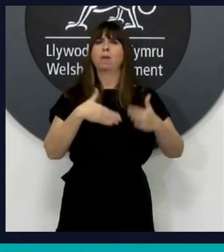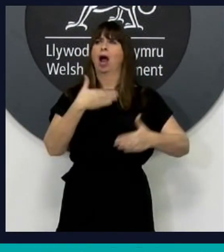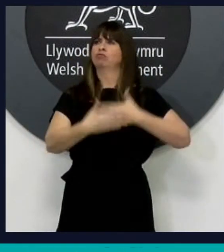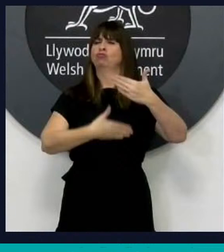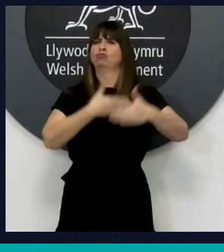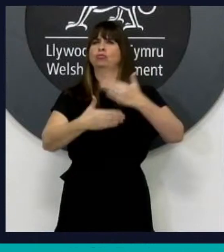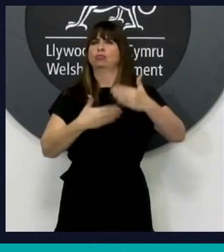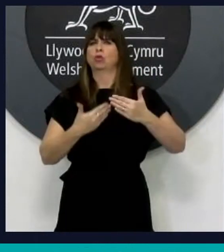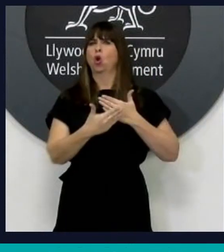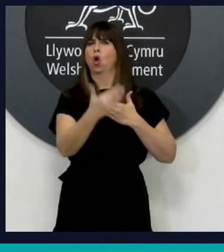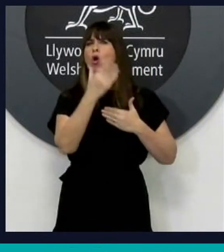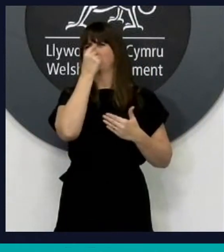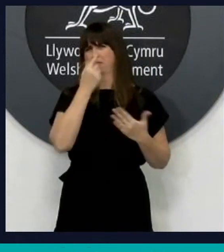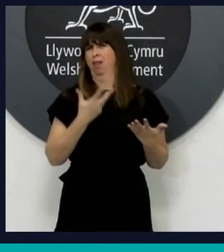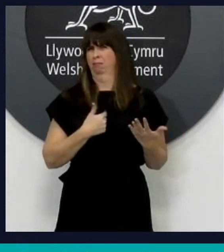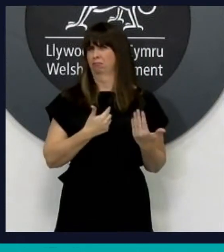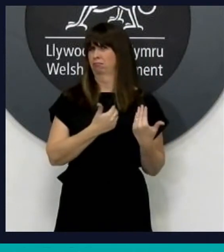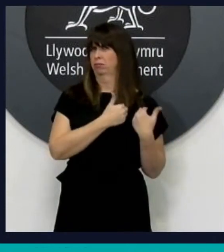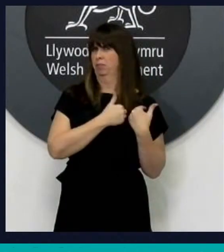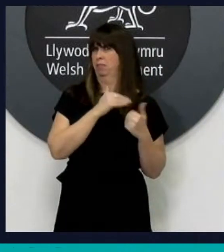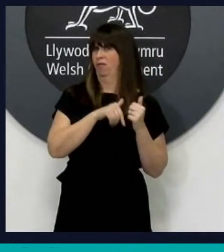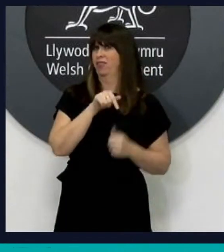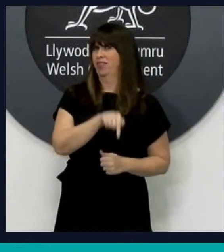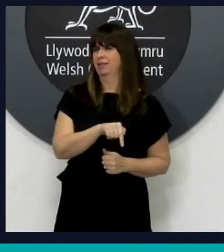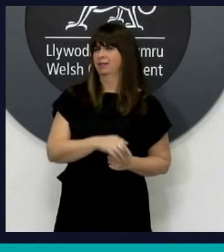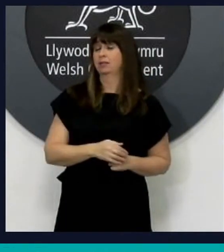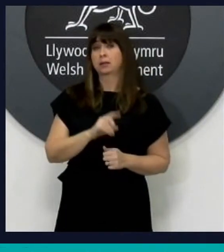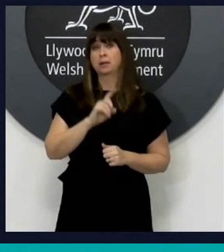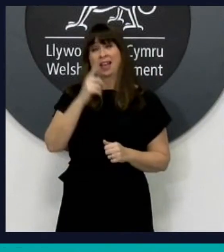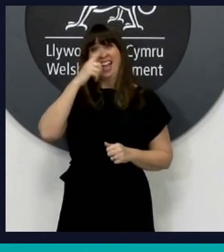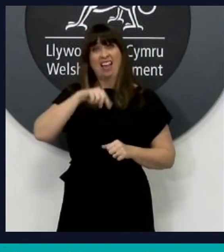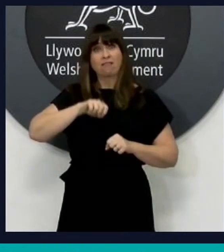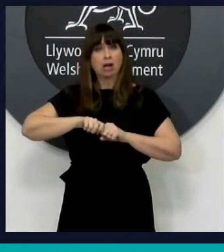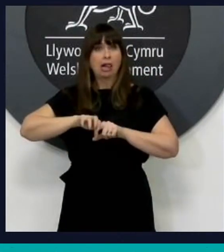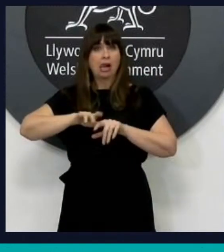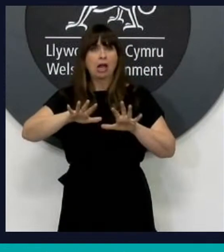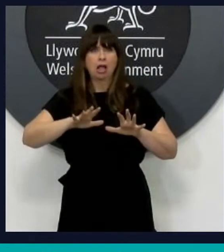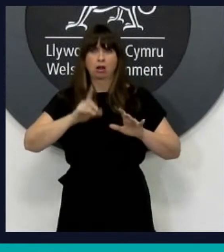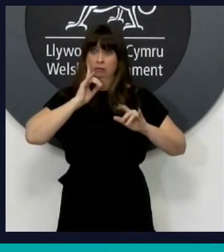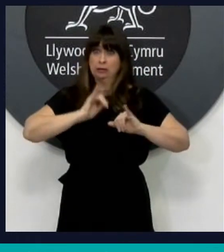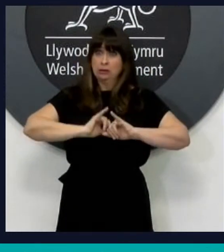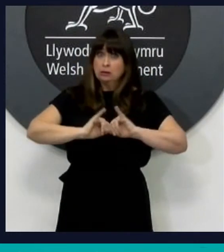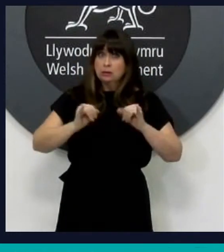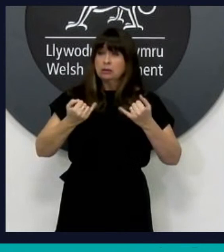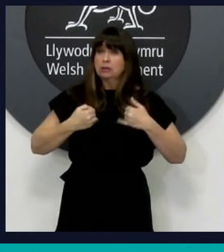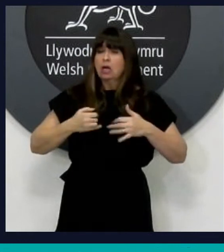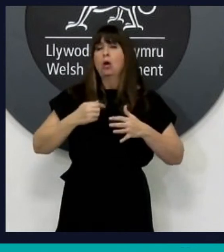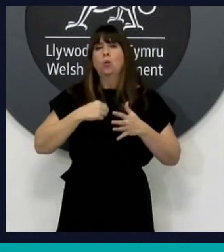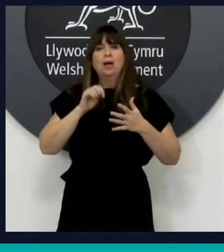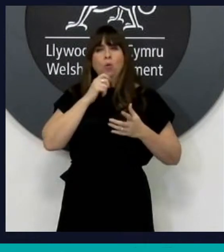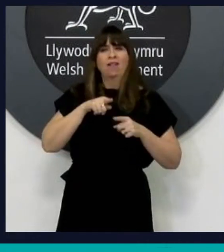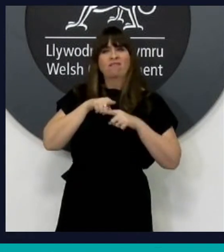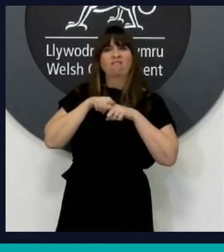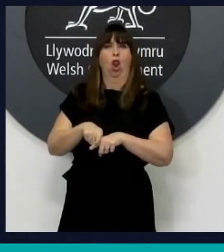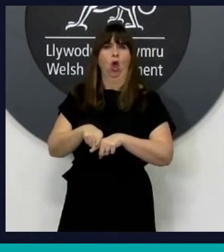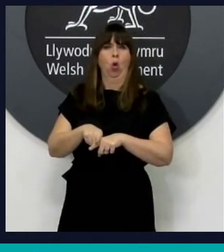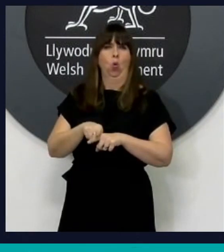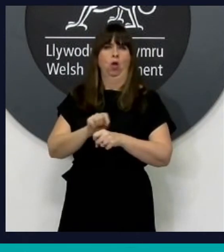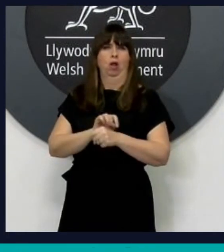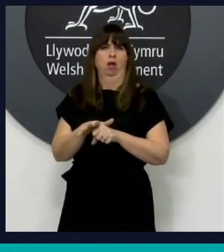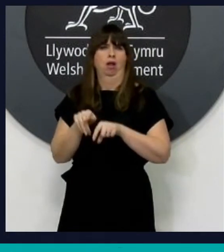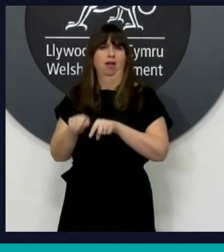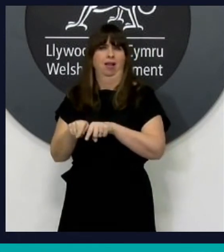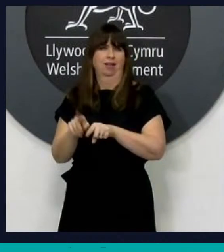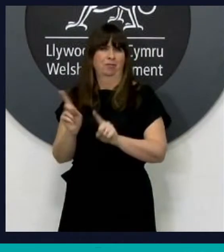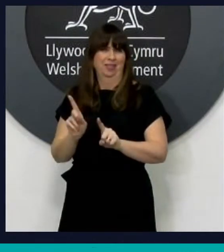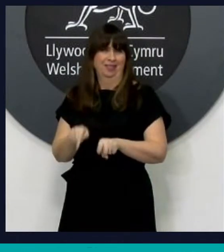possible. But obviously, if the situation changes, we will have to change along with that. So, of course, we are